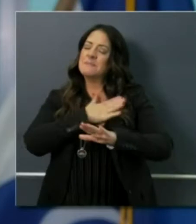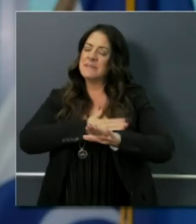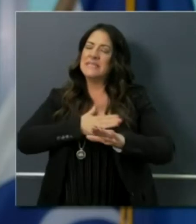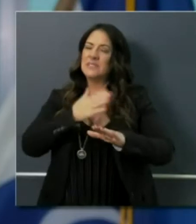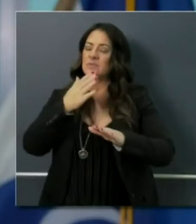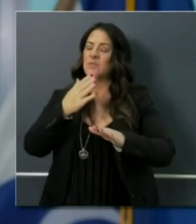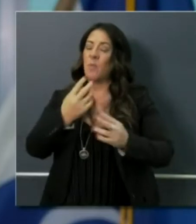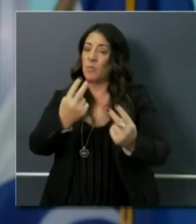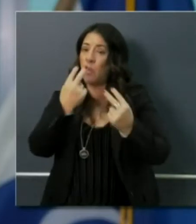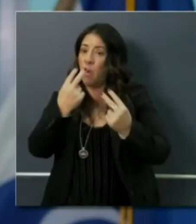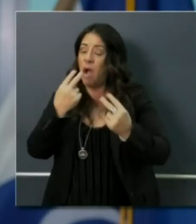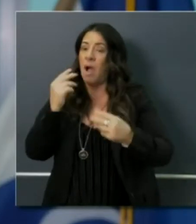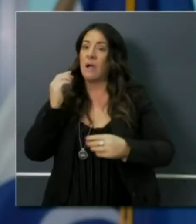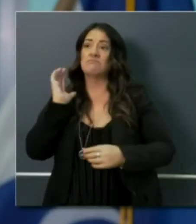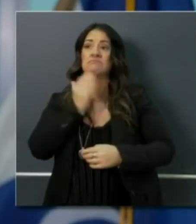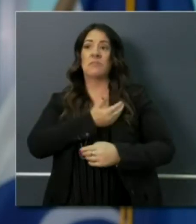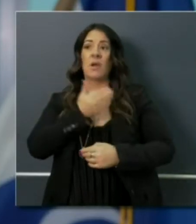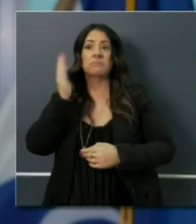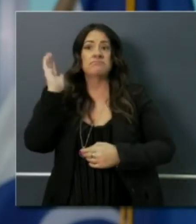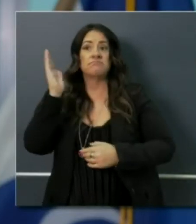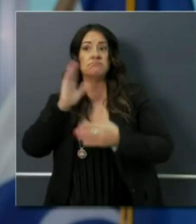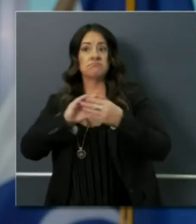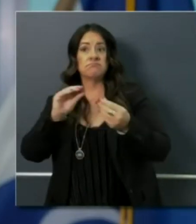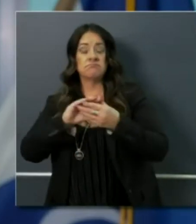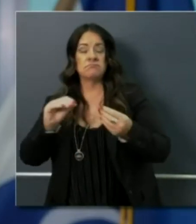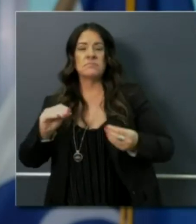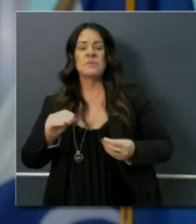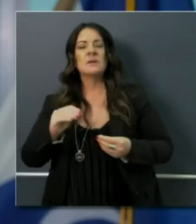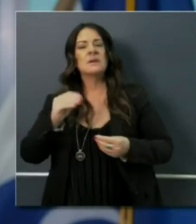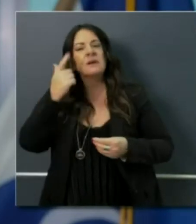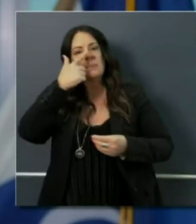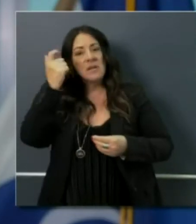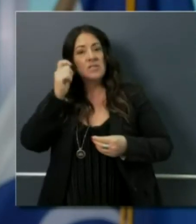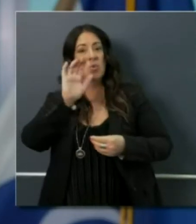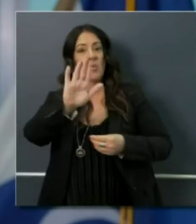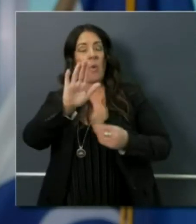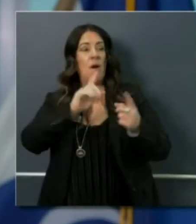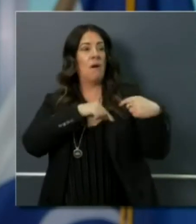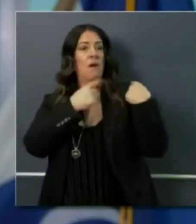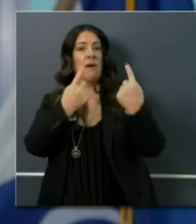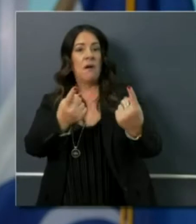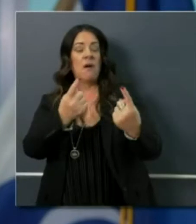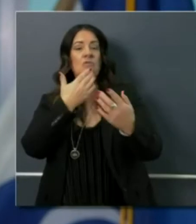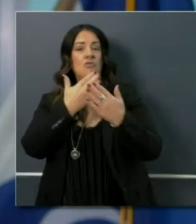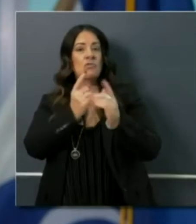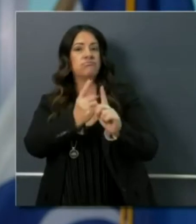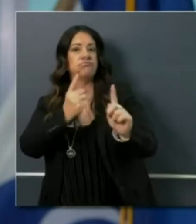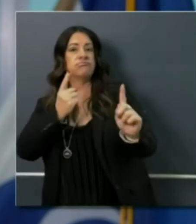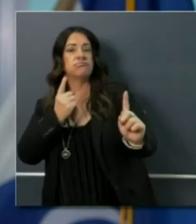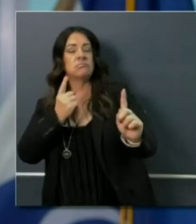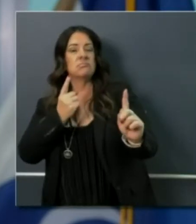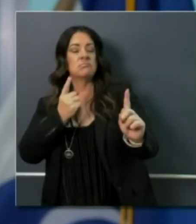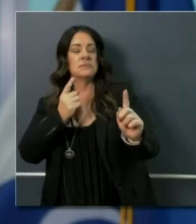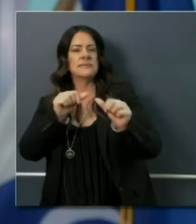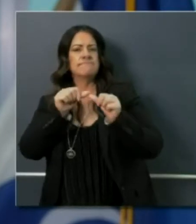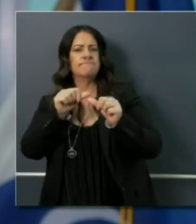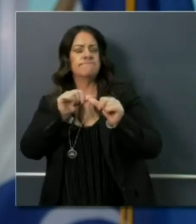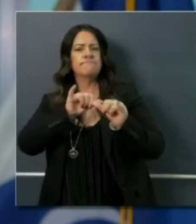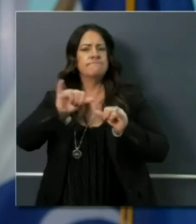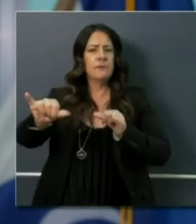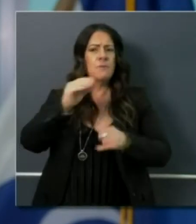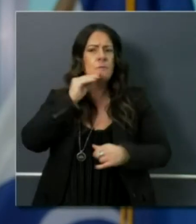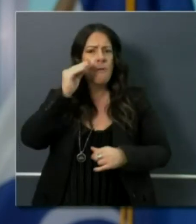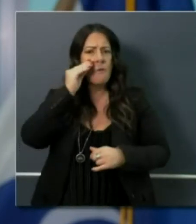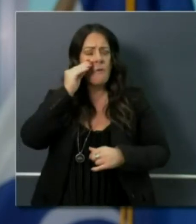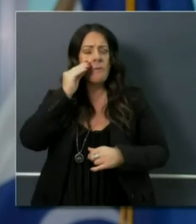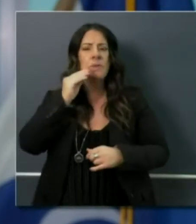presentation to consider, again, the success of your actions to date and the imperative to maintain that status